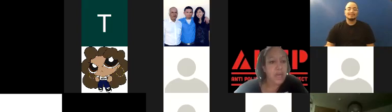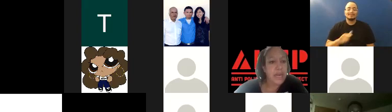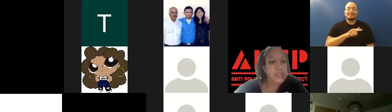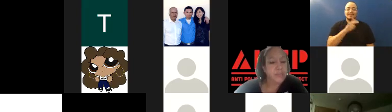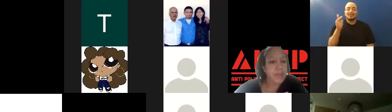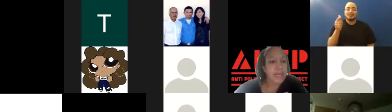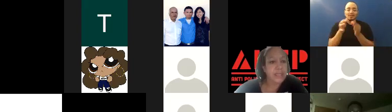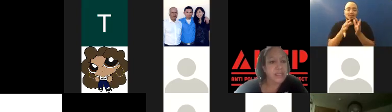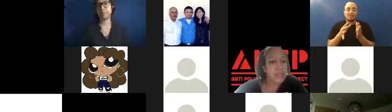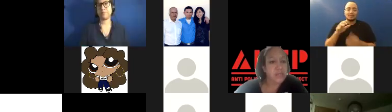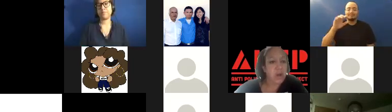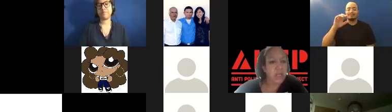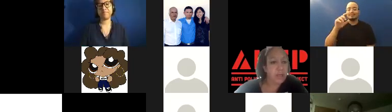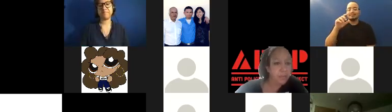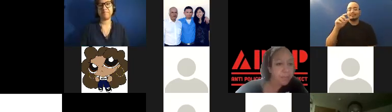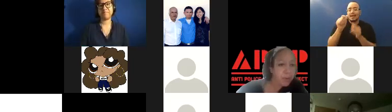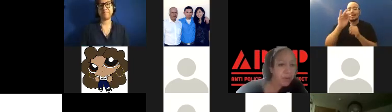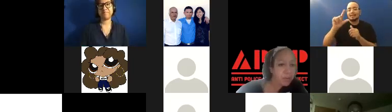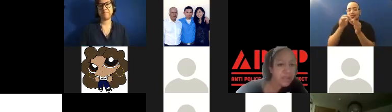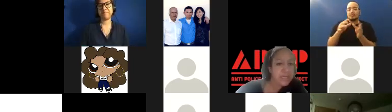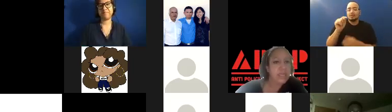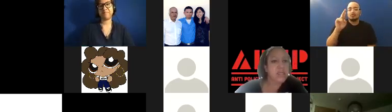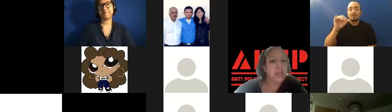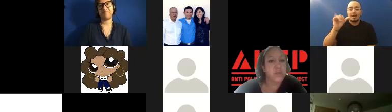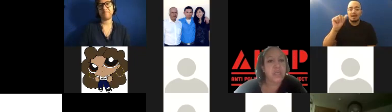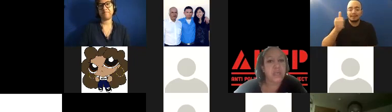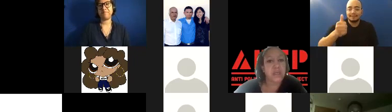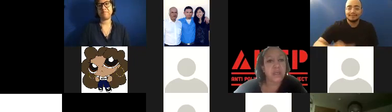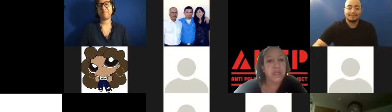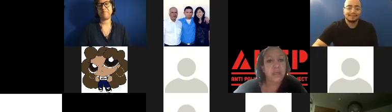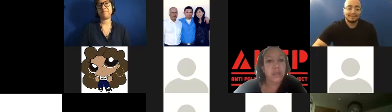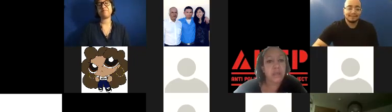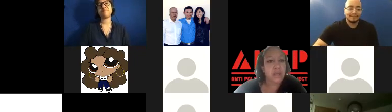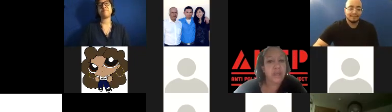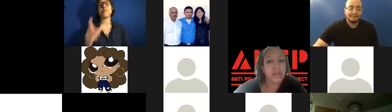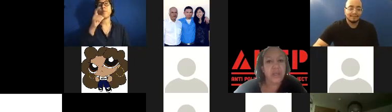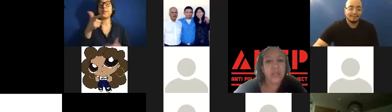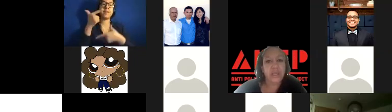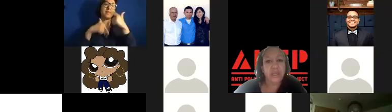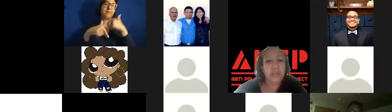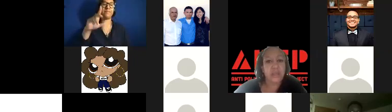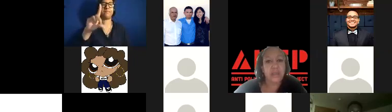Our next panelist is Darlene Burke with 10 Toes In. Good evening,